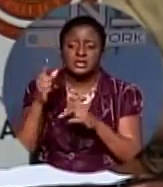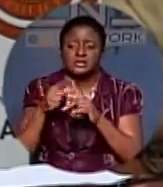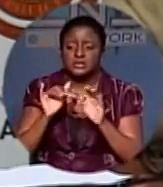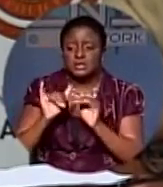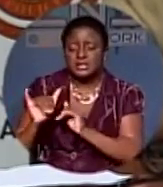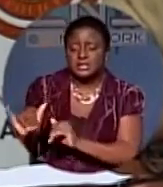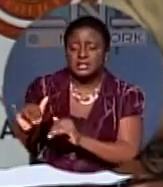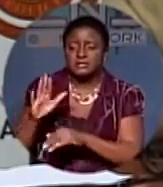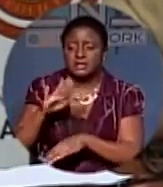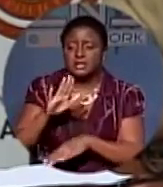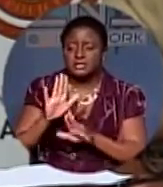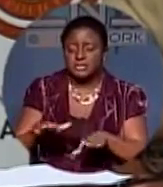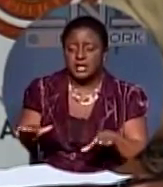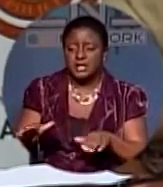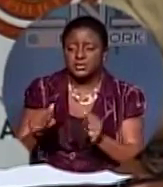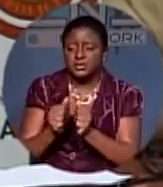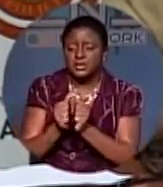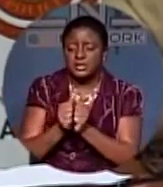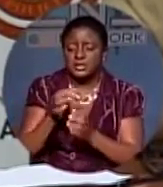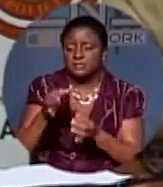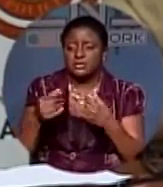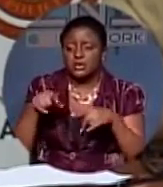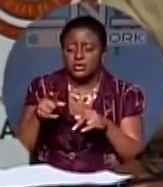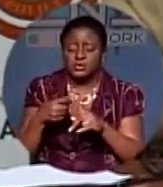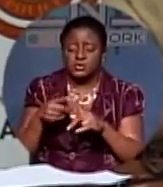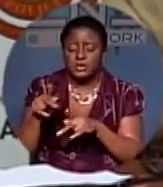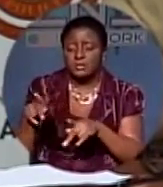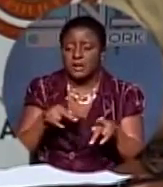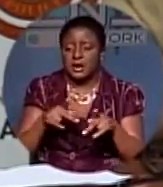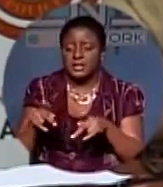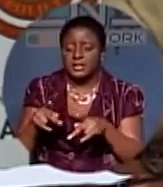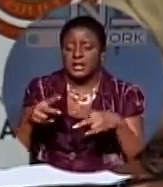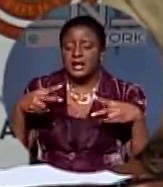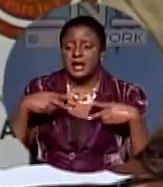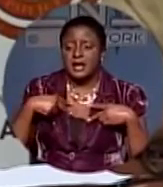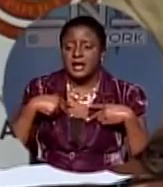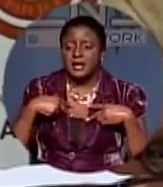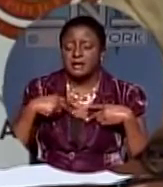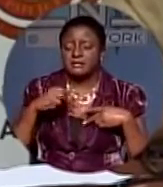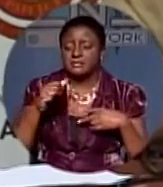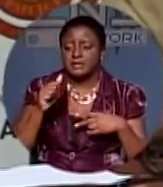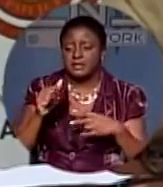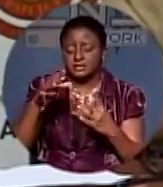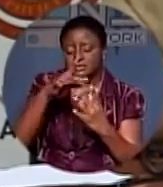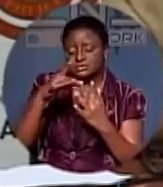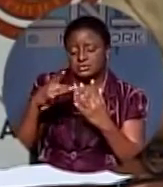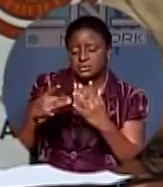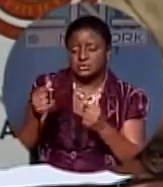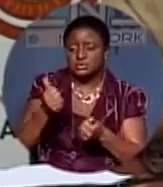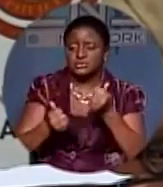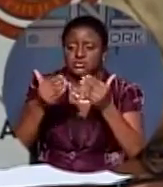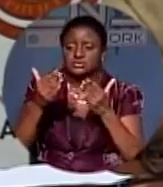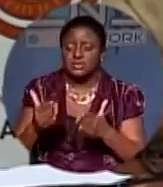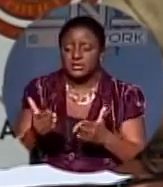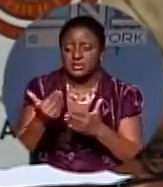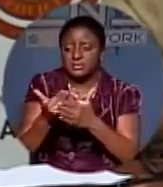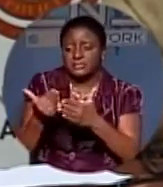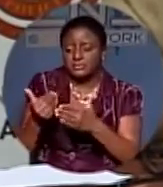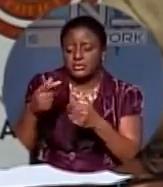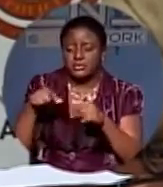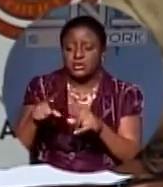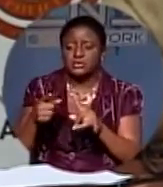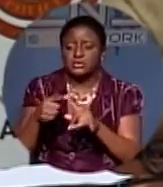going to a party, make sure you have a designated driver prior to you going to that party, and make sure that that